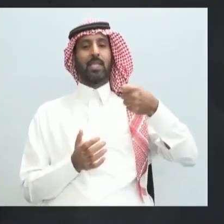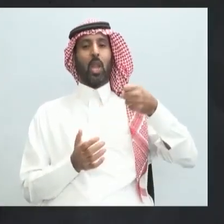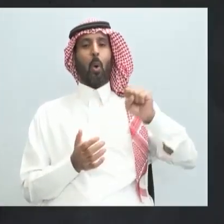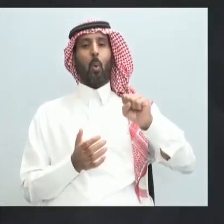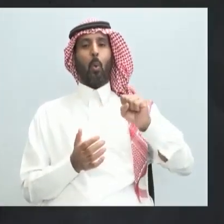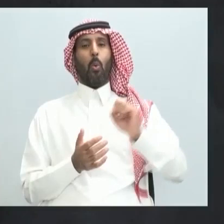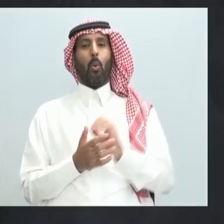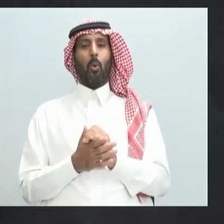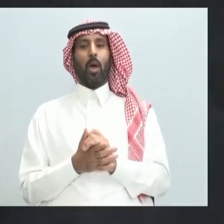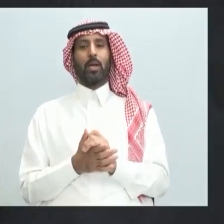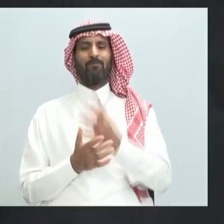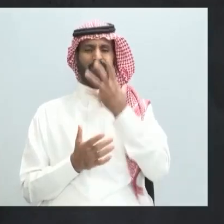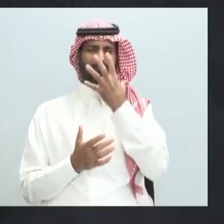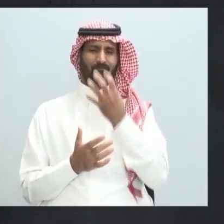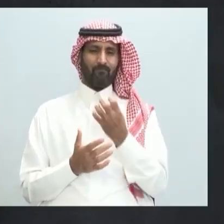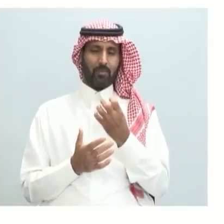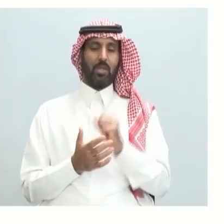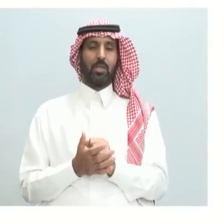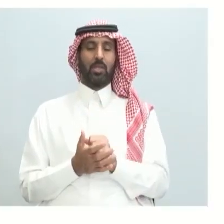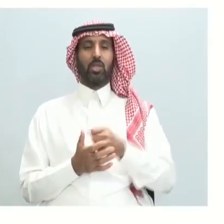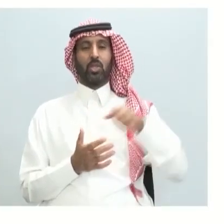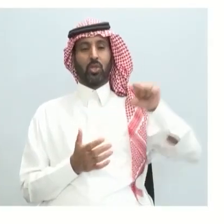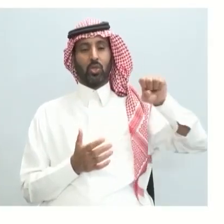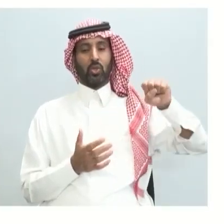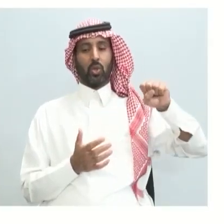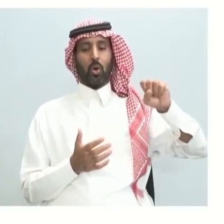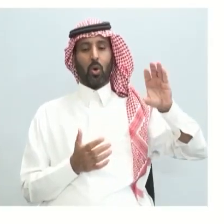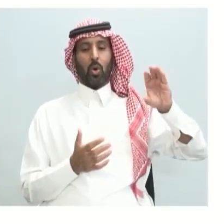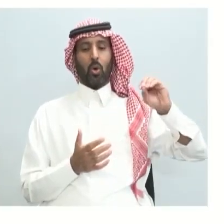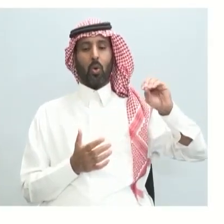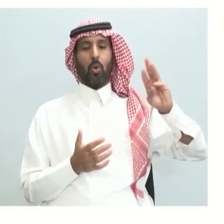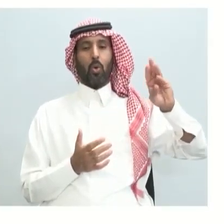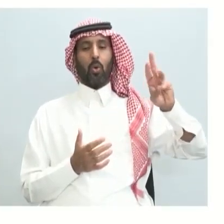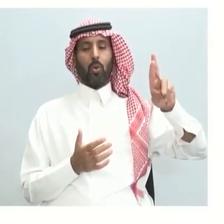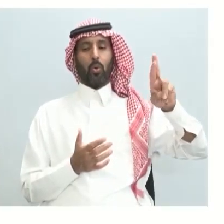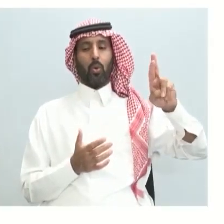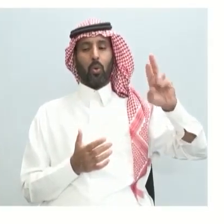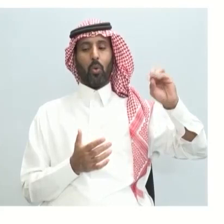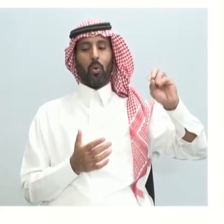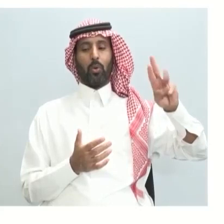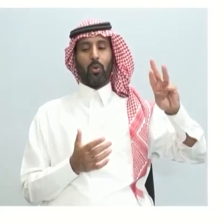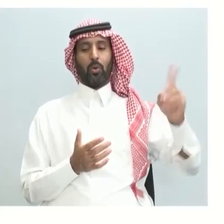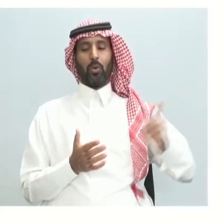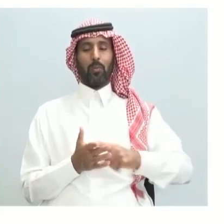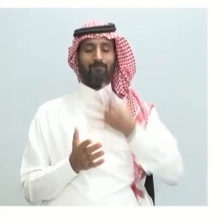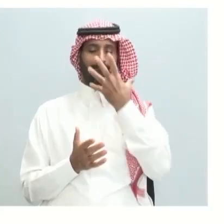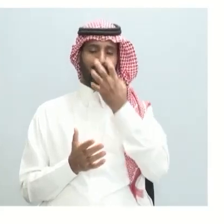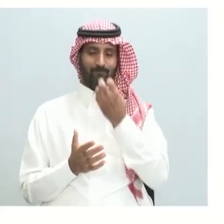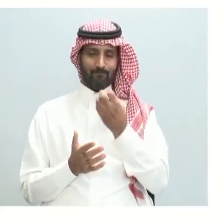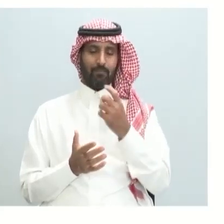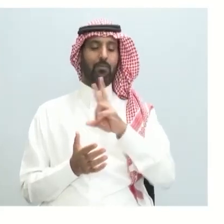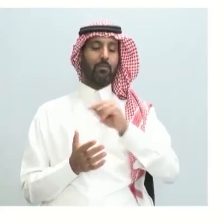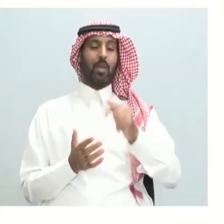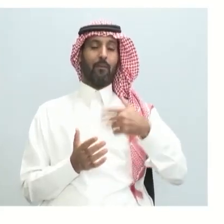Sadness, to be sad. Very good. It's sorrow. Sorrow and sadness are the same.